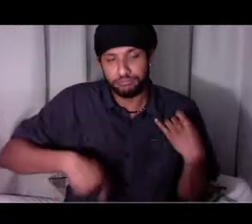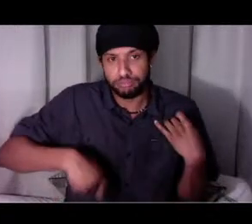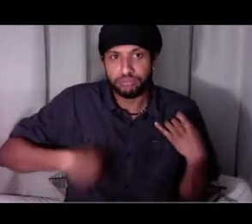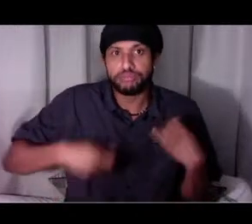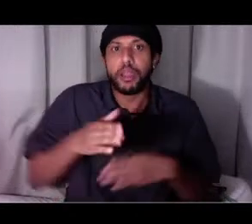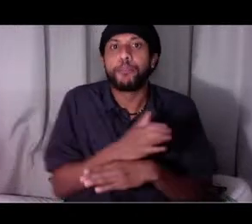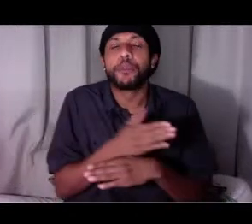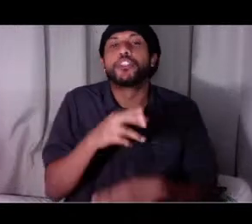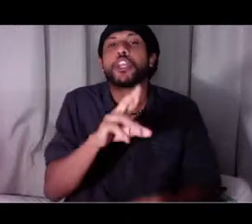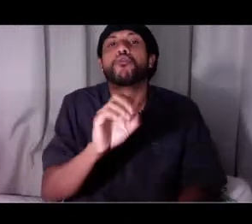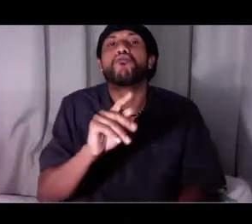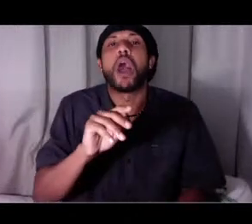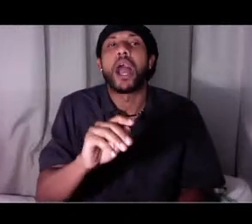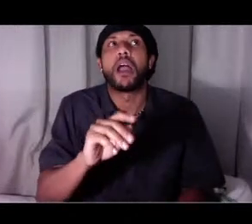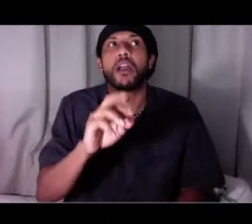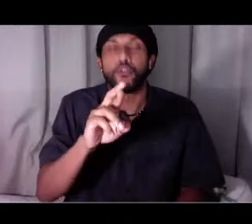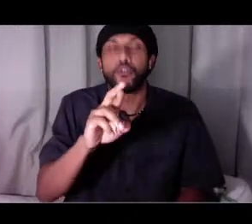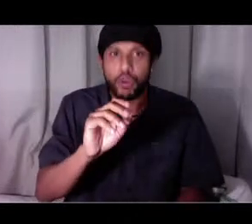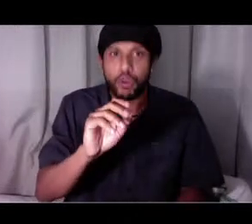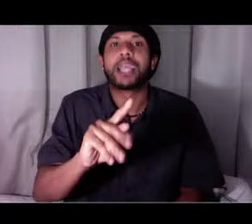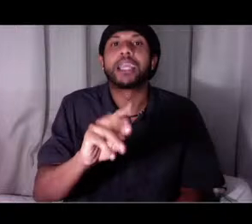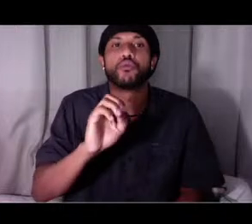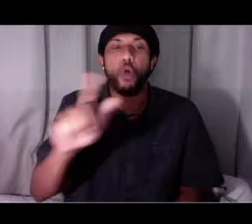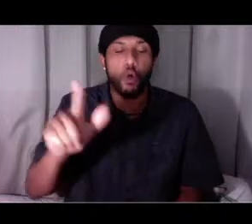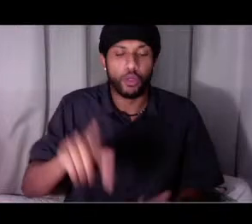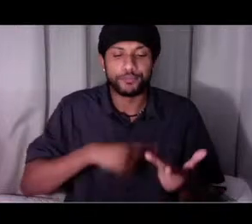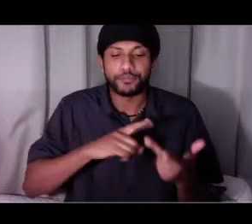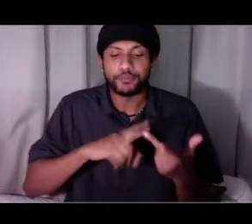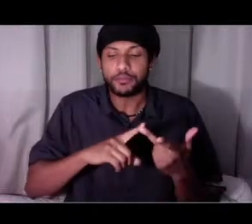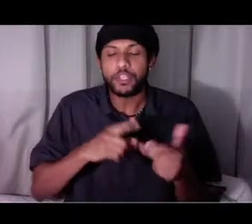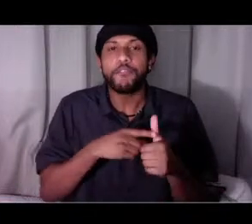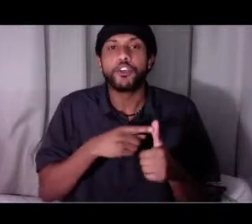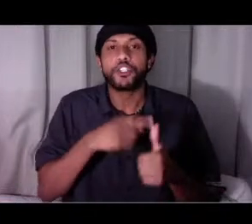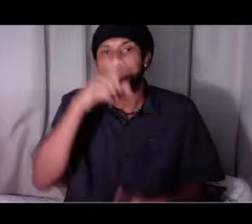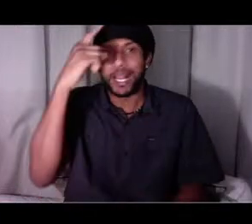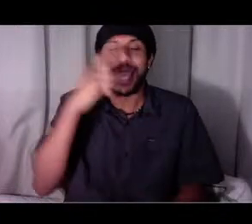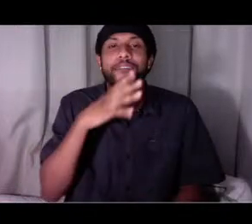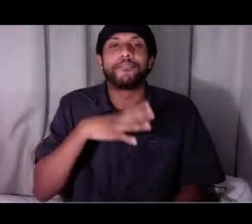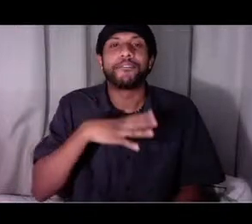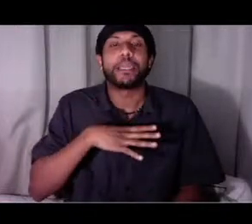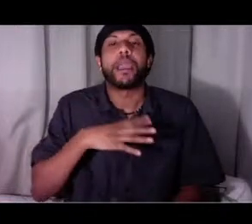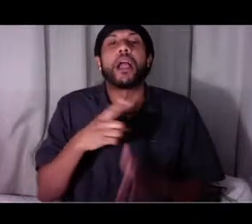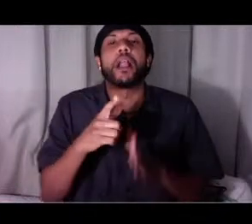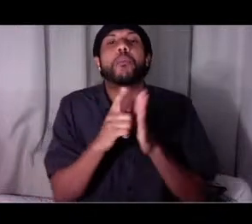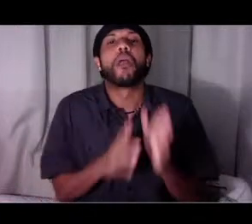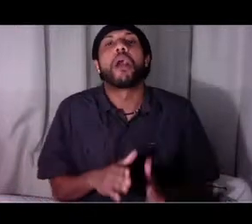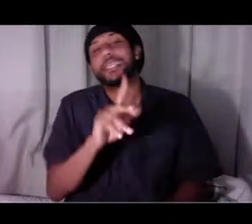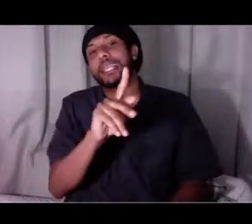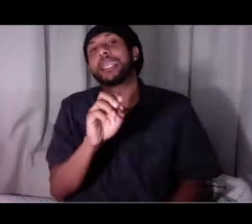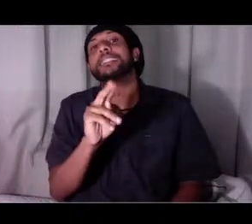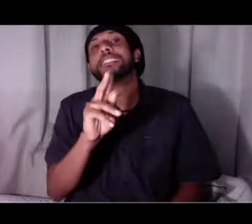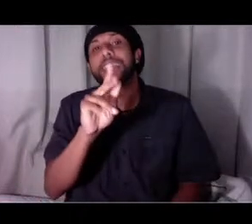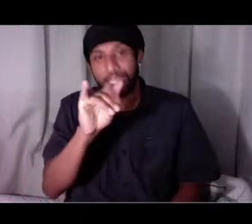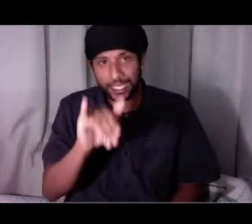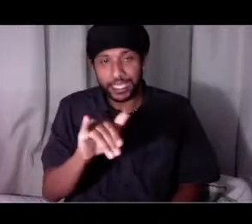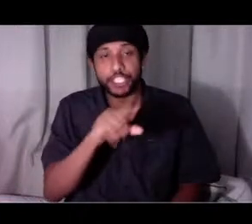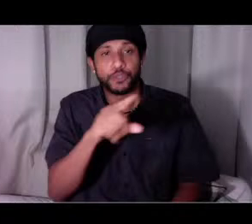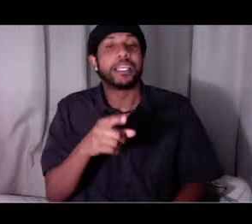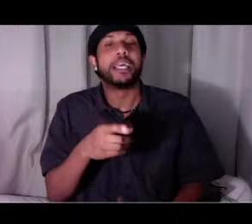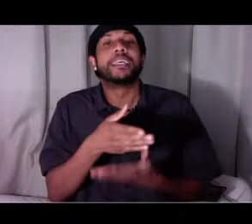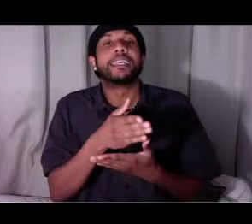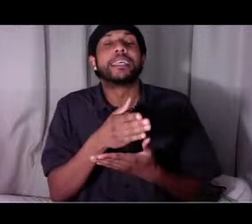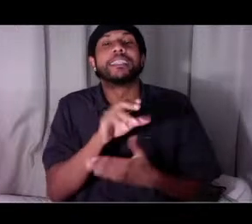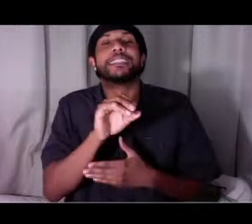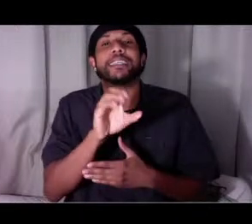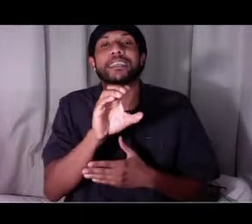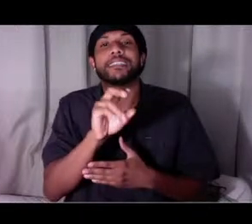not jna stoin miss Sierra Brooks was the first black female prosecutor in Louisville Kentucky she was a civil rights Pioneer who was